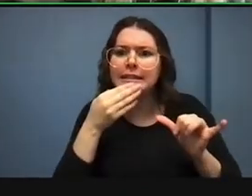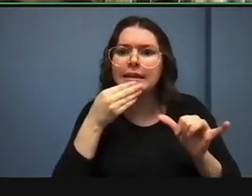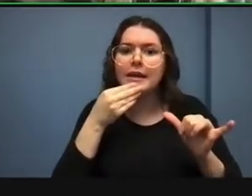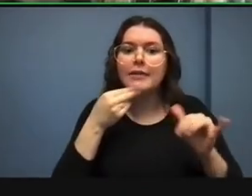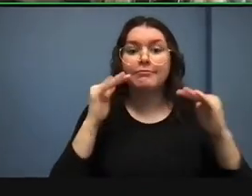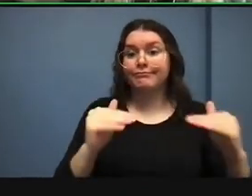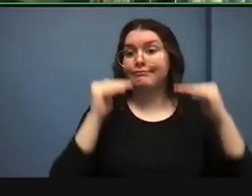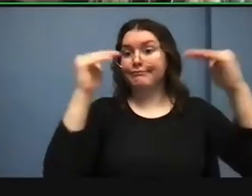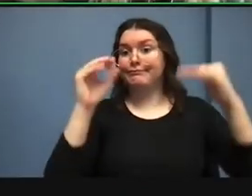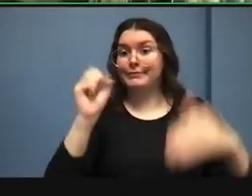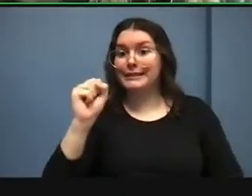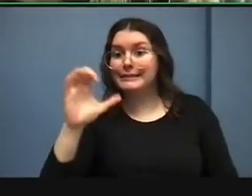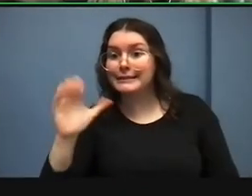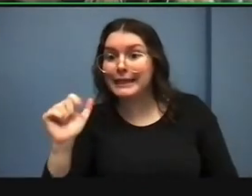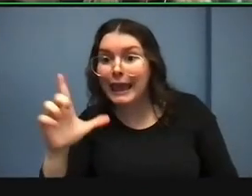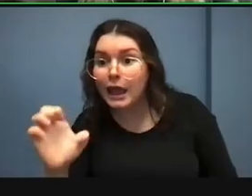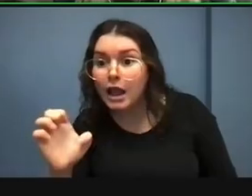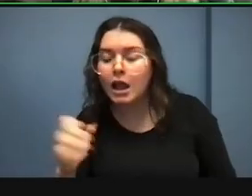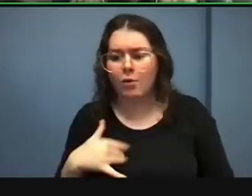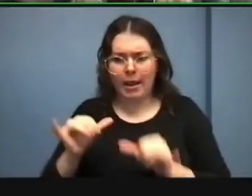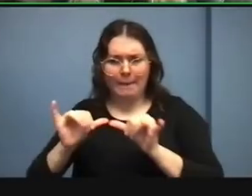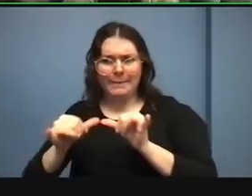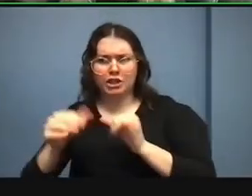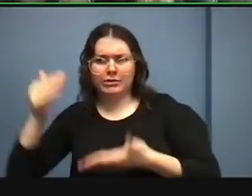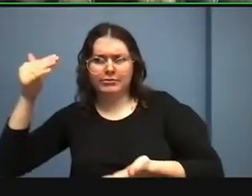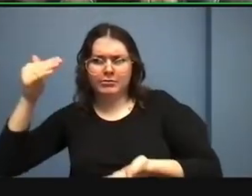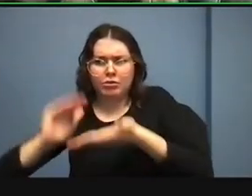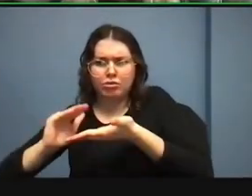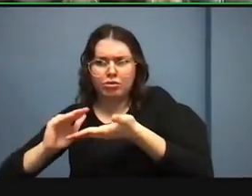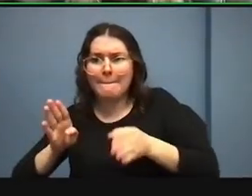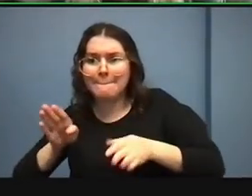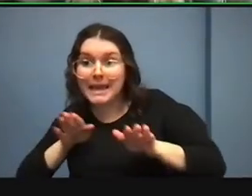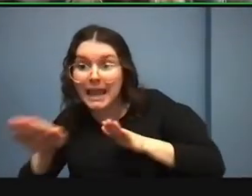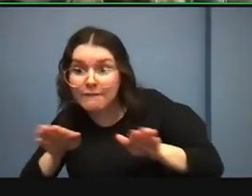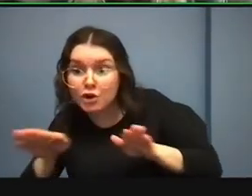skill? Are we measuring decreasing a behavior?